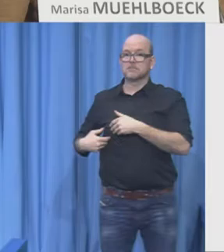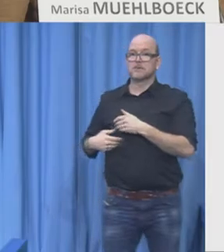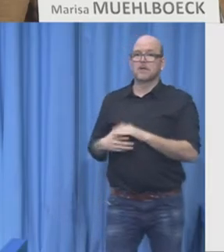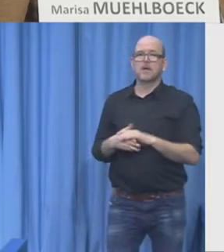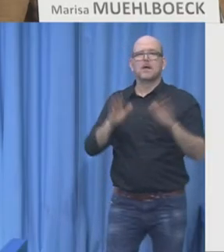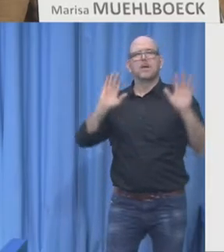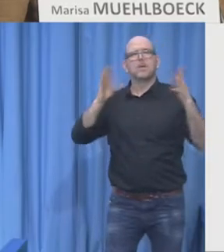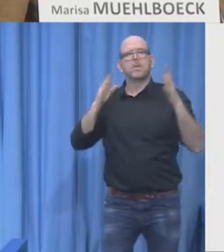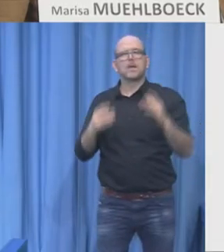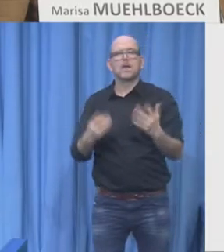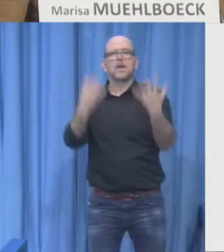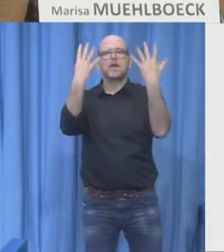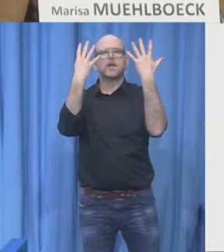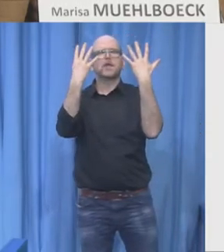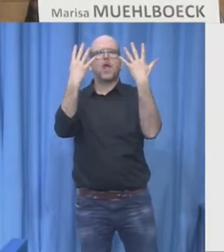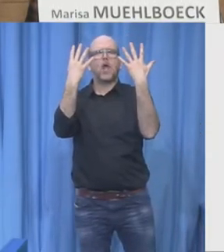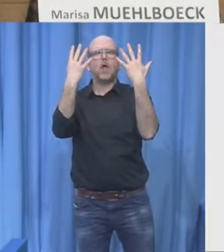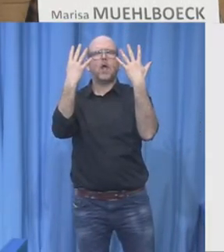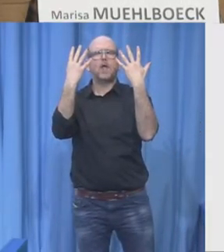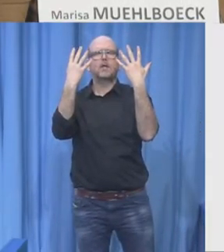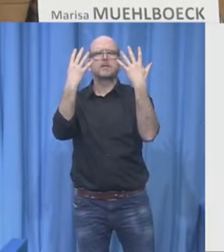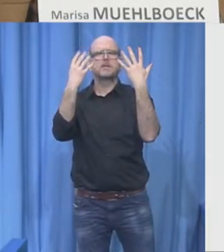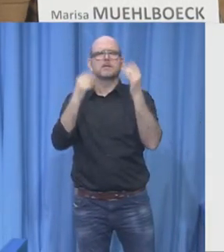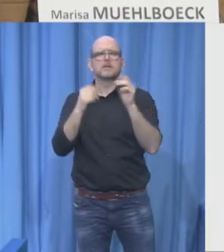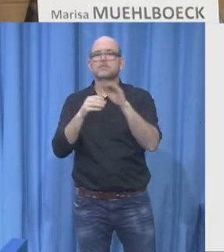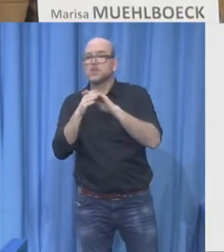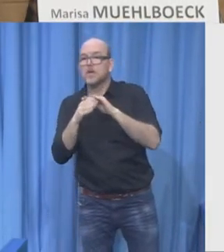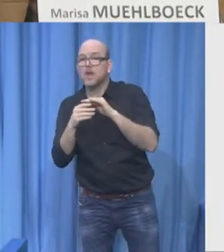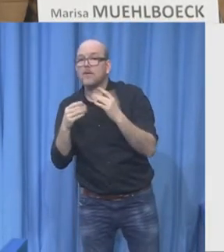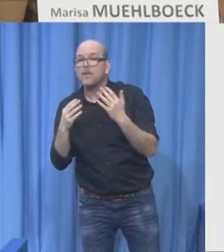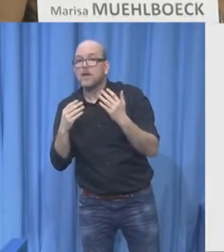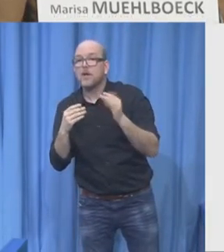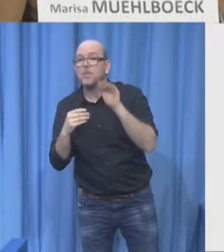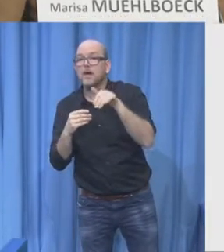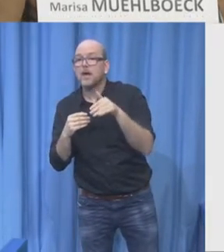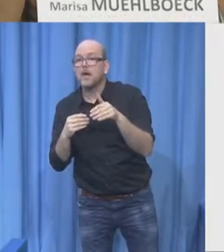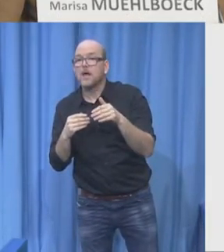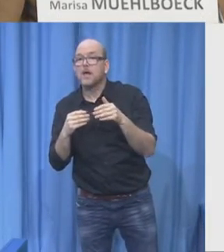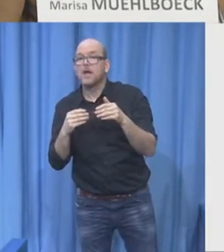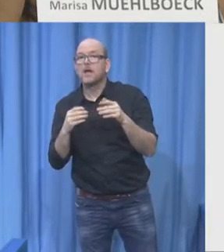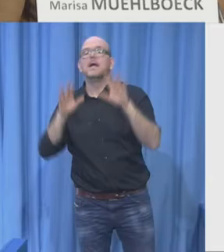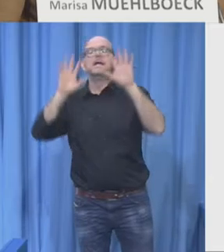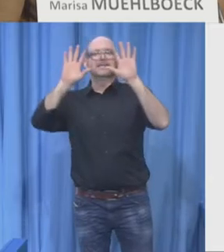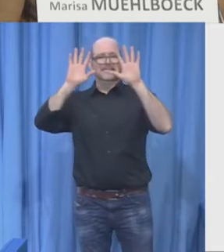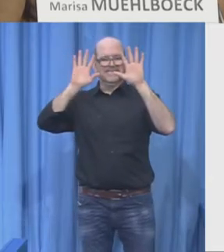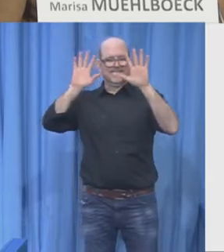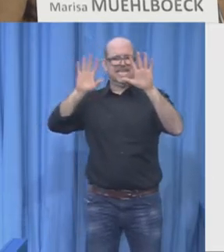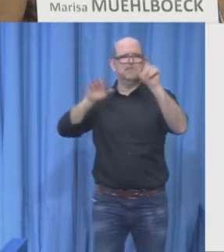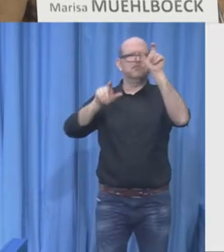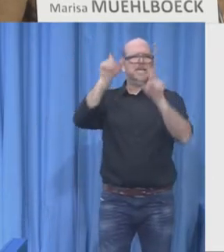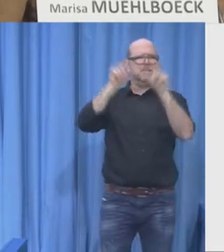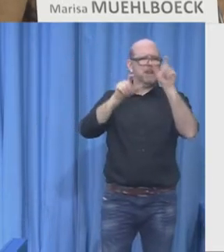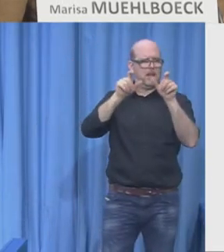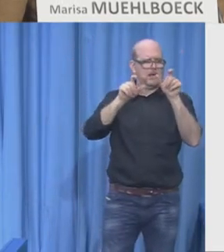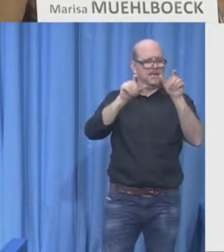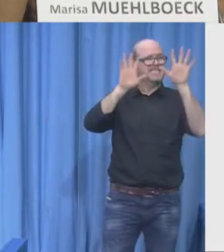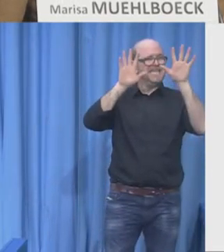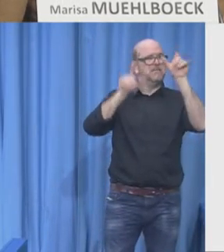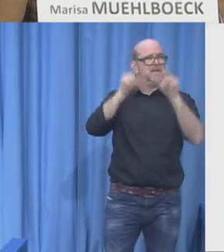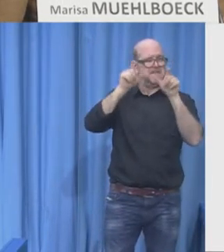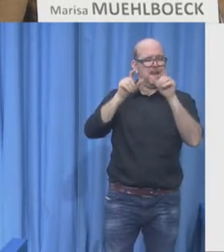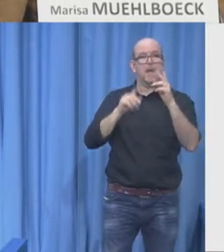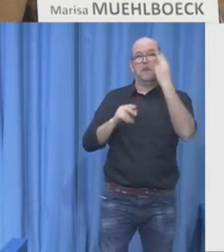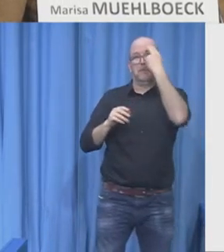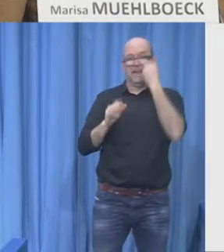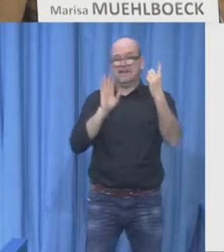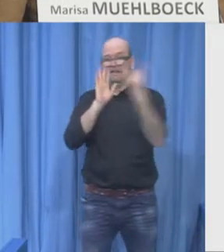yes. And we wanted to know if they would get the examination done again. Almost everybody confirmed that they would